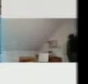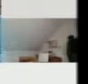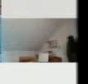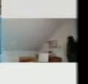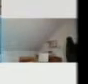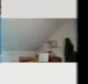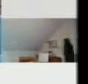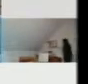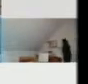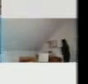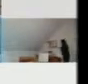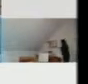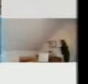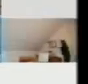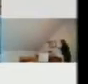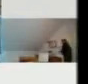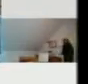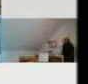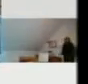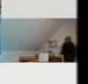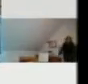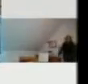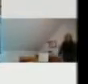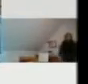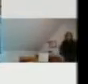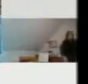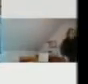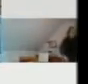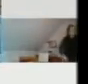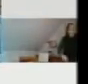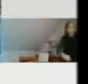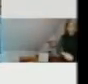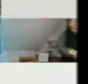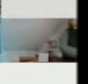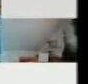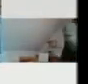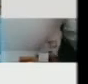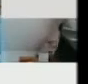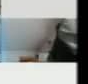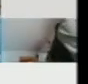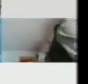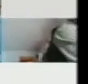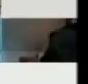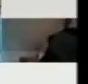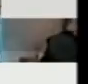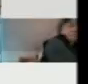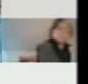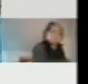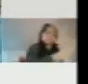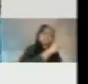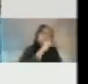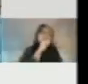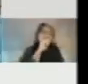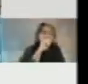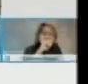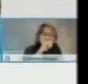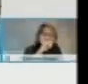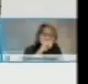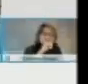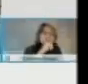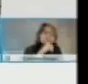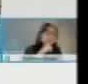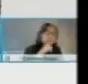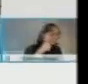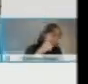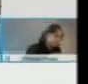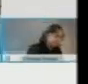neighborhood. So we'll move forward. We'll continue to work with the neighbors. We conducted a shadow study at their request. We've